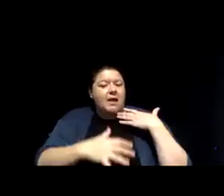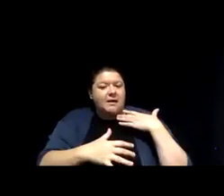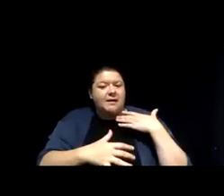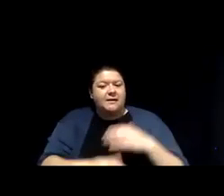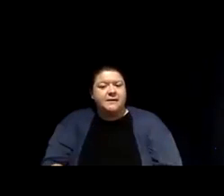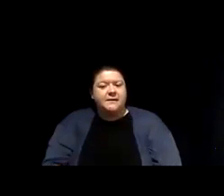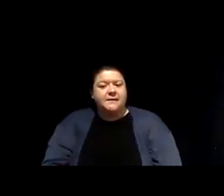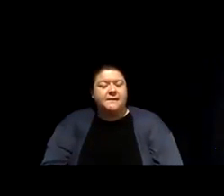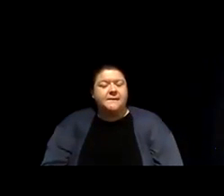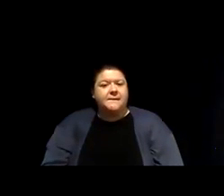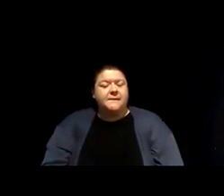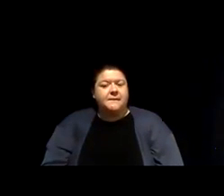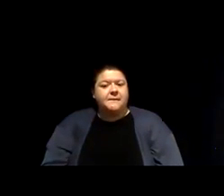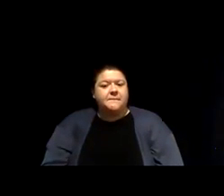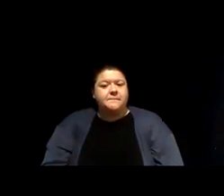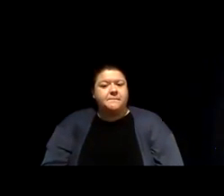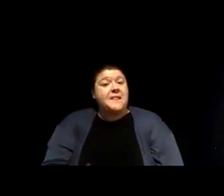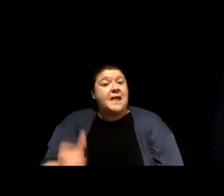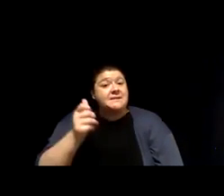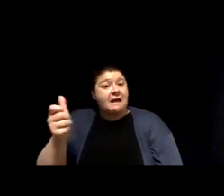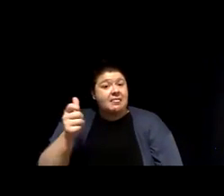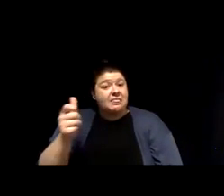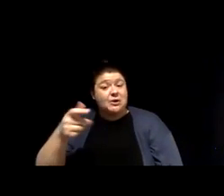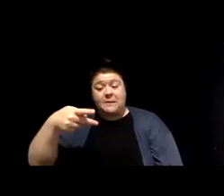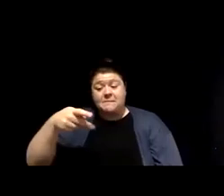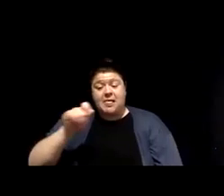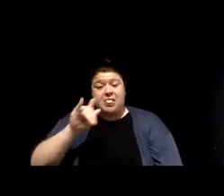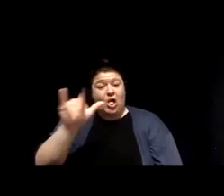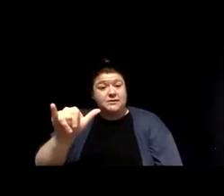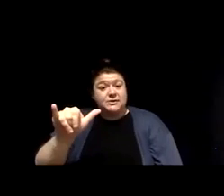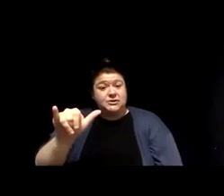another pathology related to the lymphatic system?